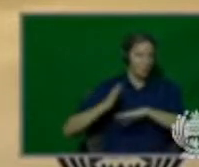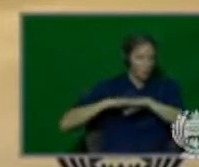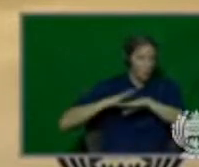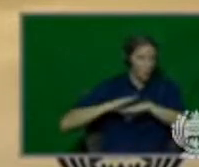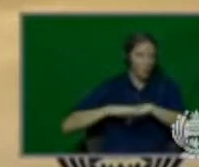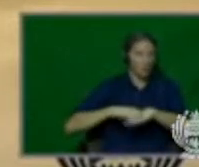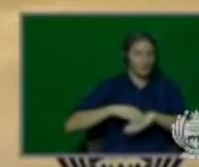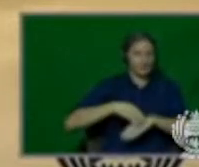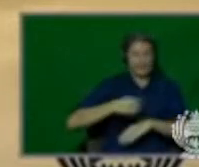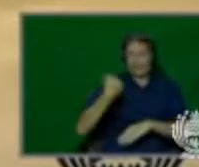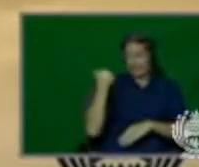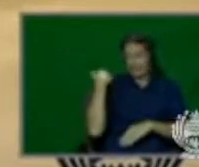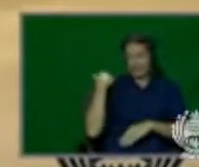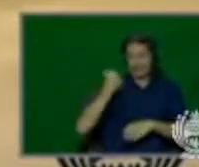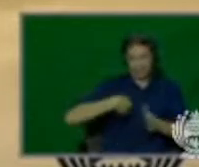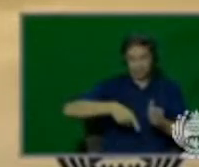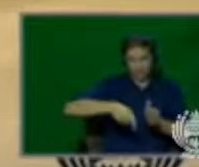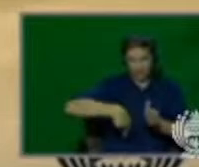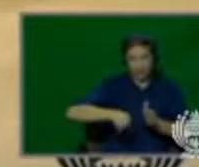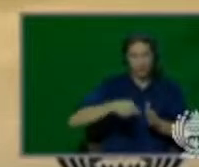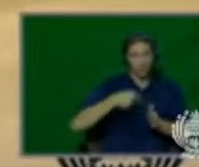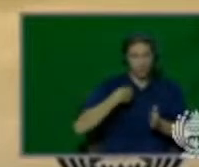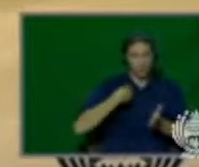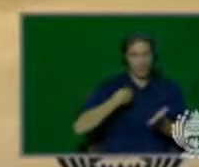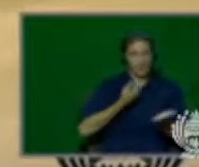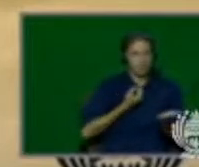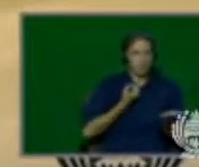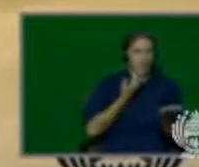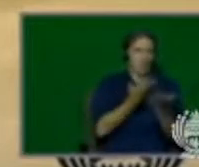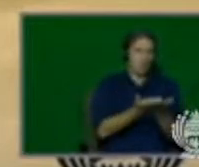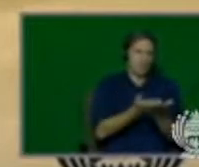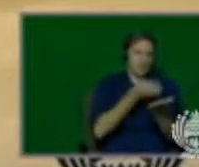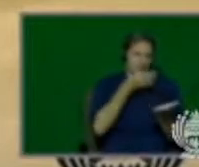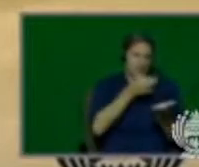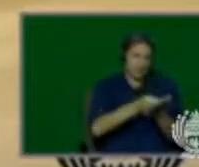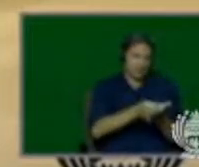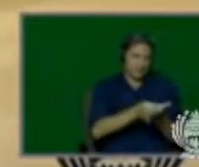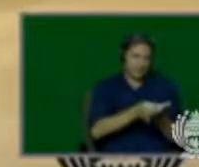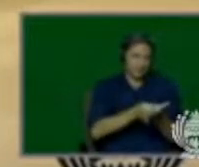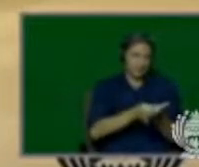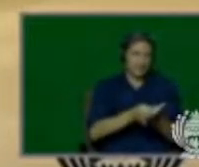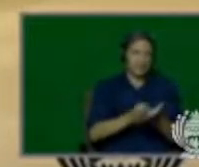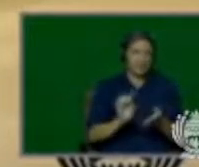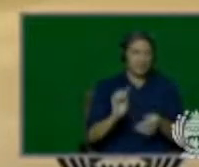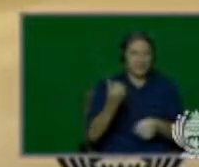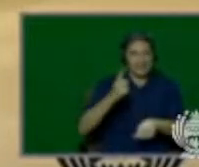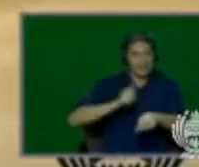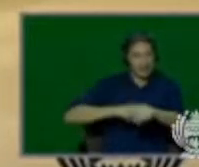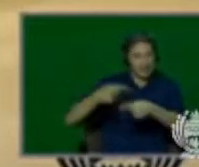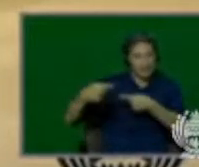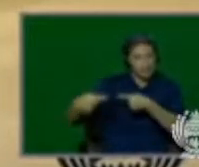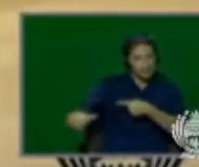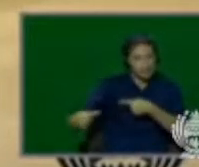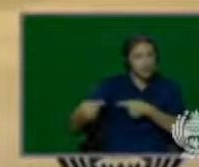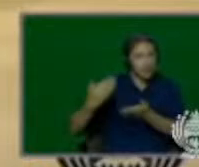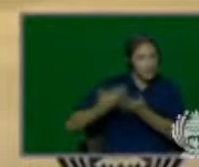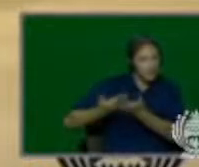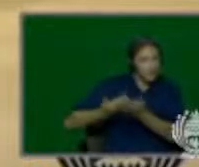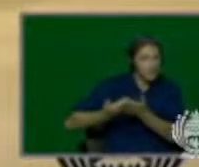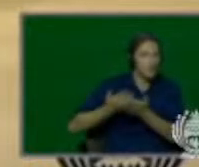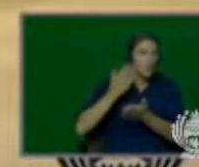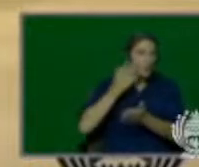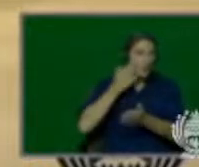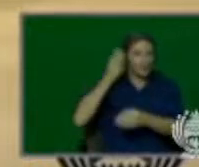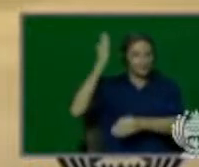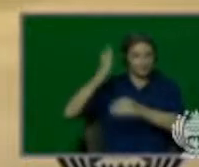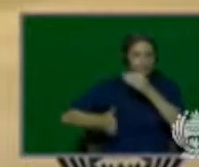for proposal under the new system. The first window is now open and will close mid-April.